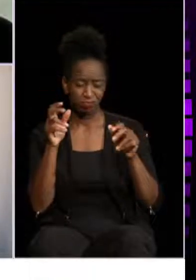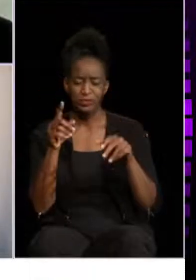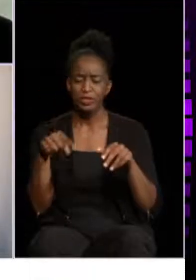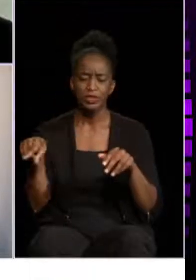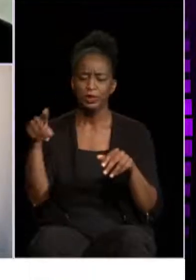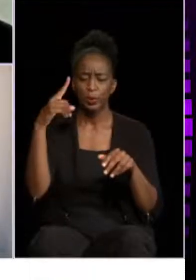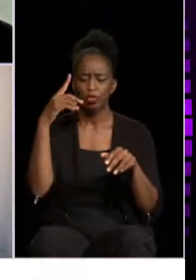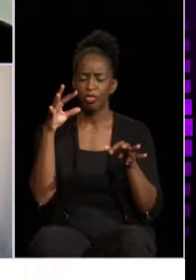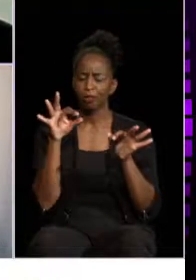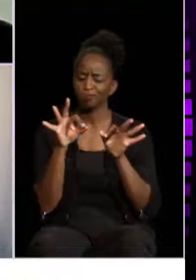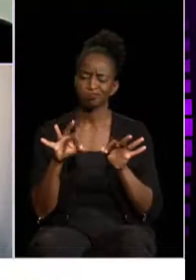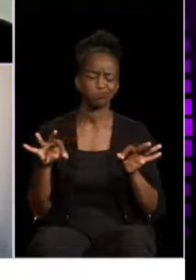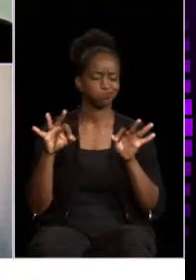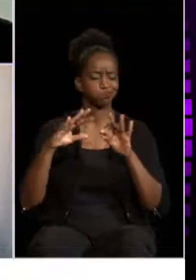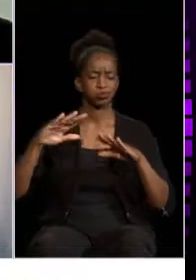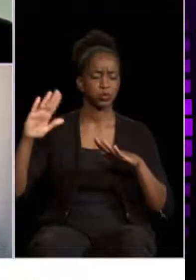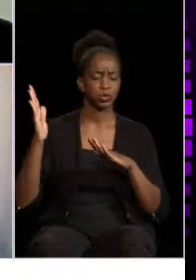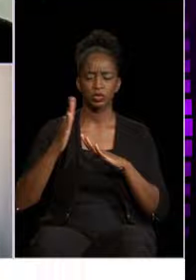seeking help, and